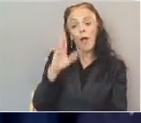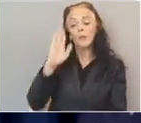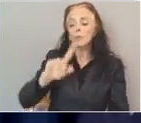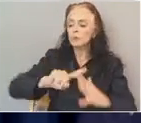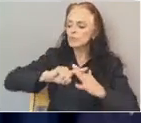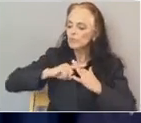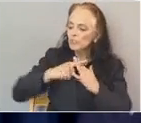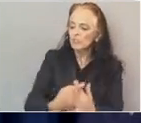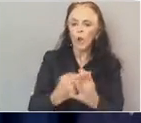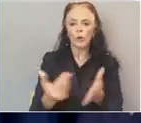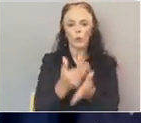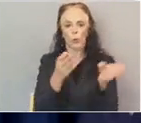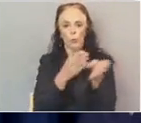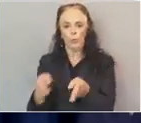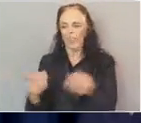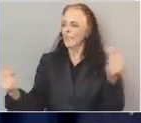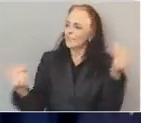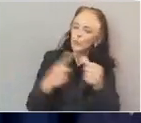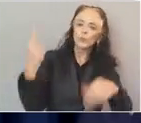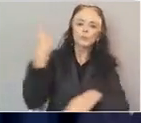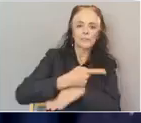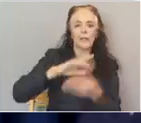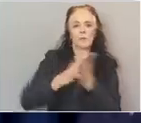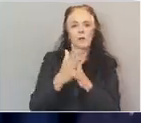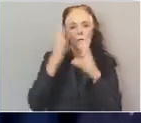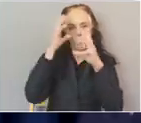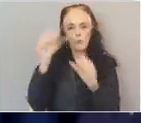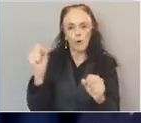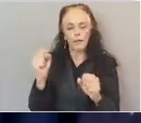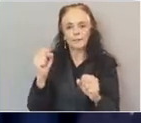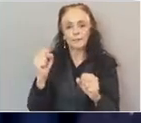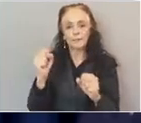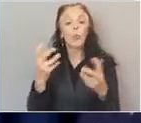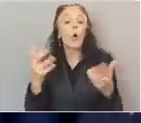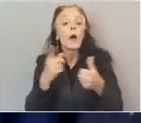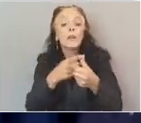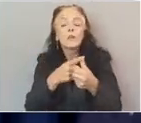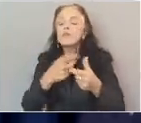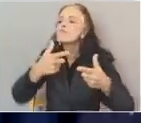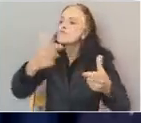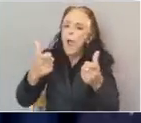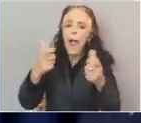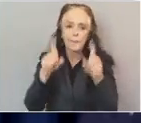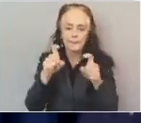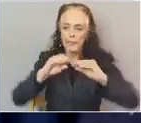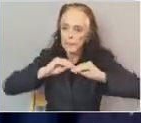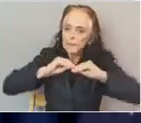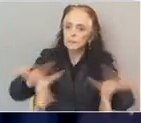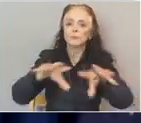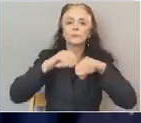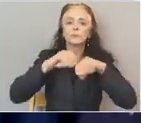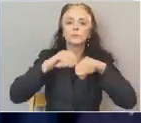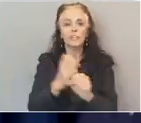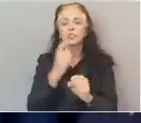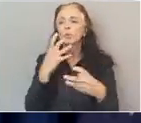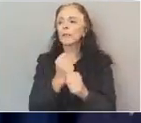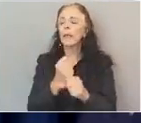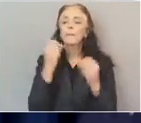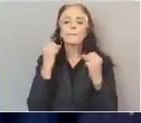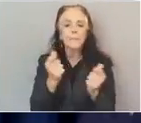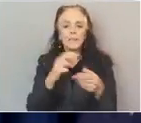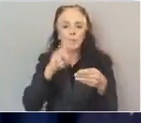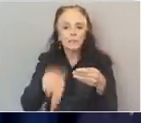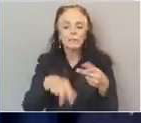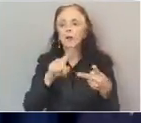one. Develop and deploy rapid tests with immediate results. Make sure testing, treatments,